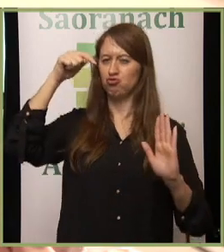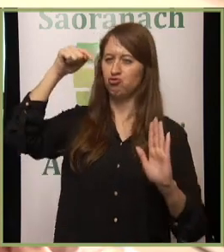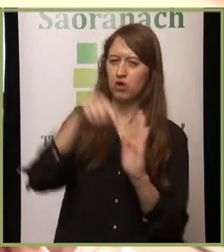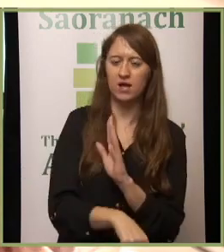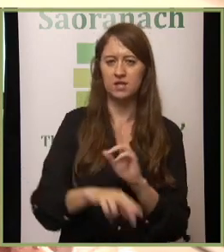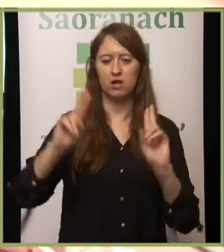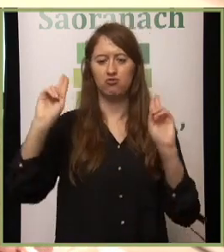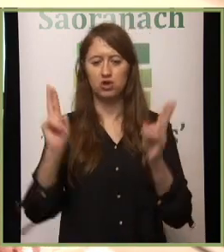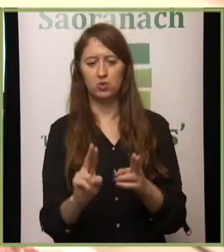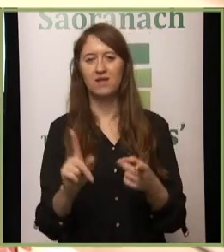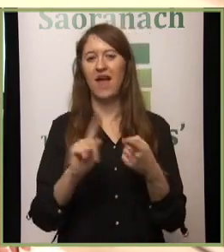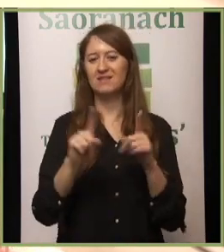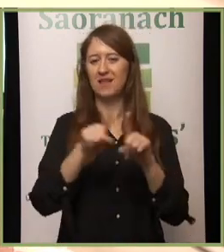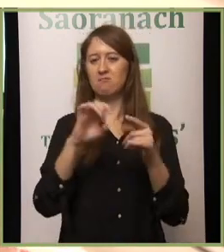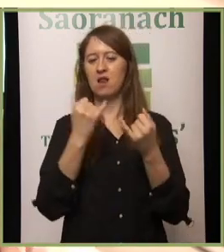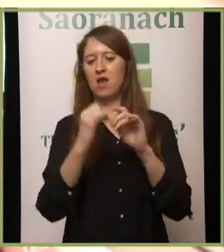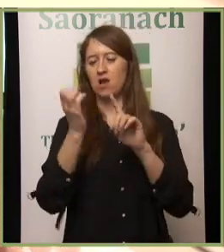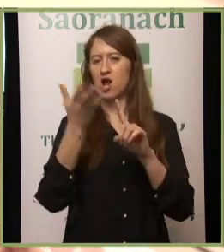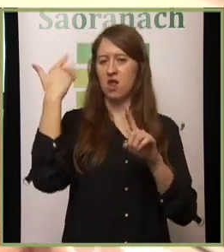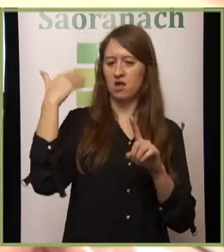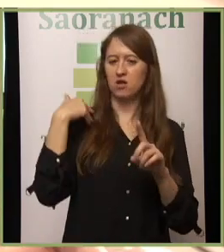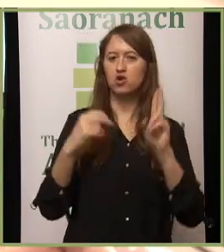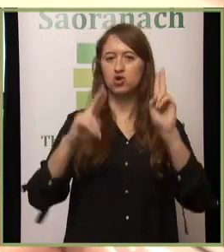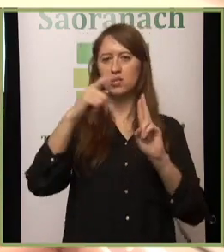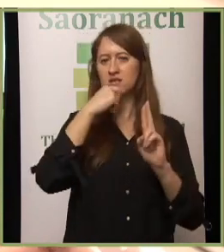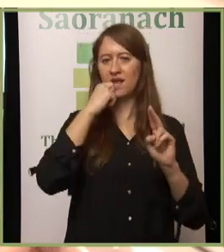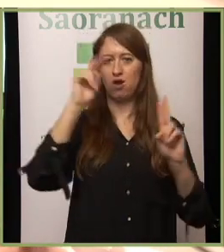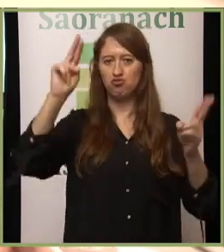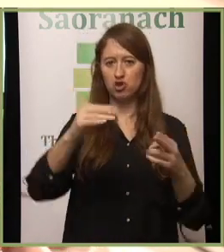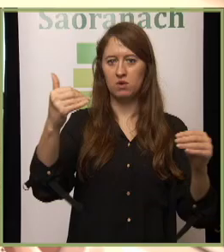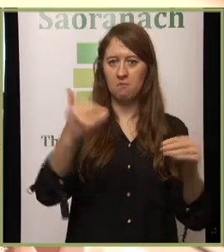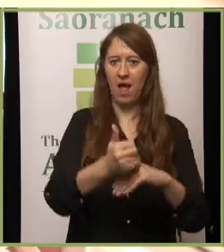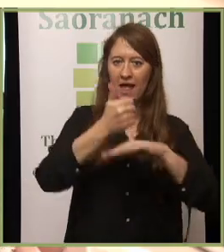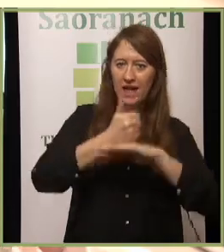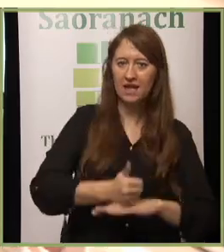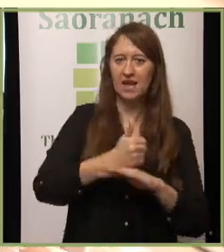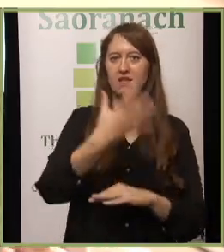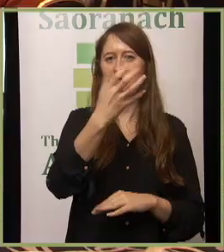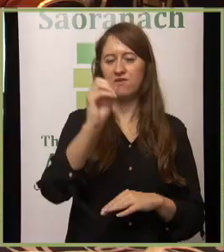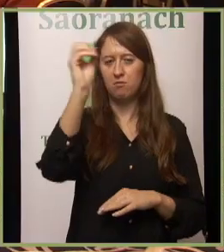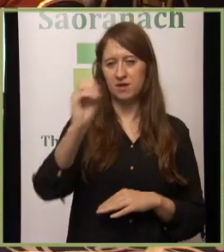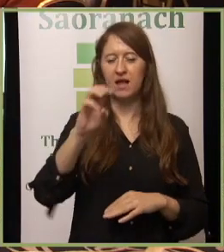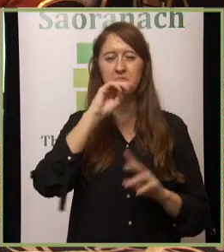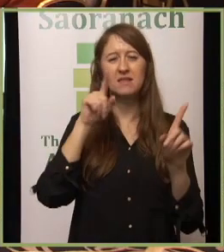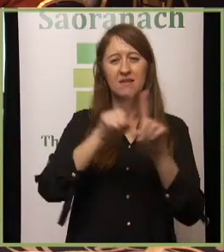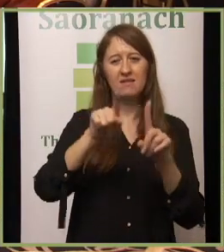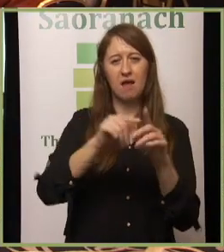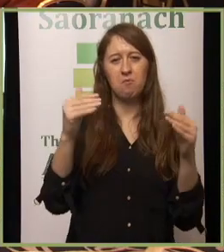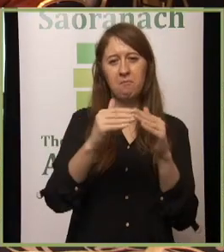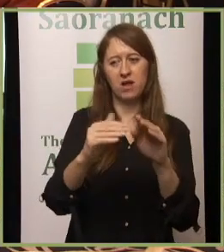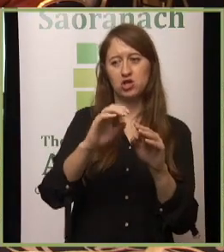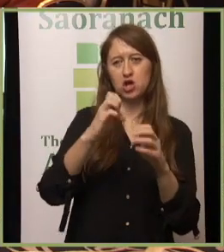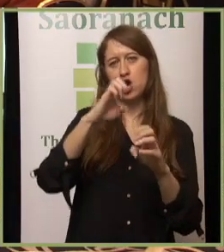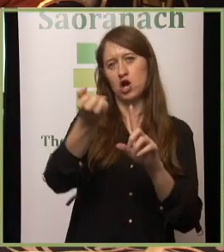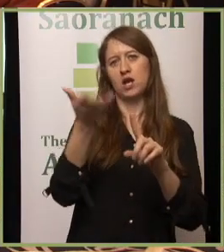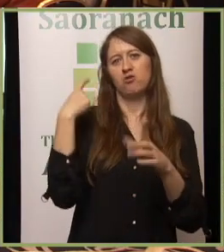the pesticides one, we'd say is to be reduced by at least 50% to be consistent. Okay, thank you, Sheila.